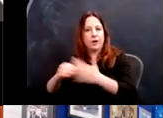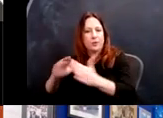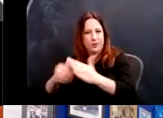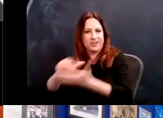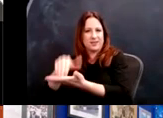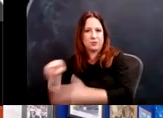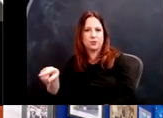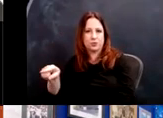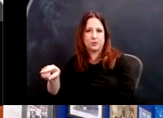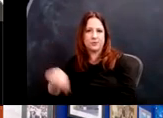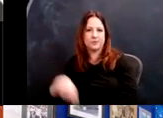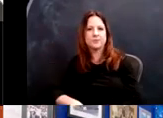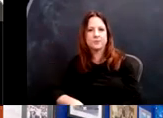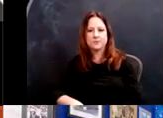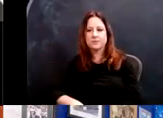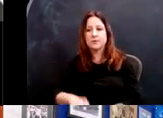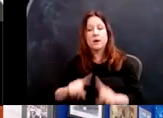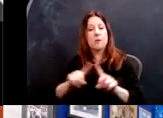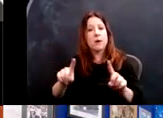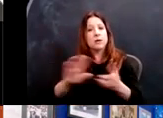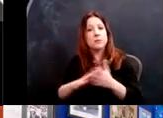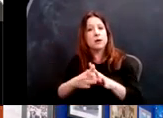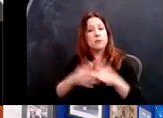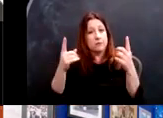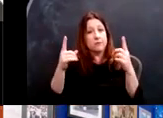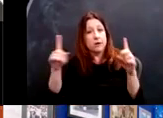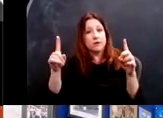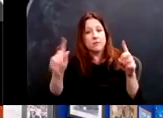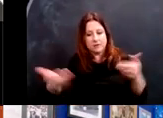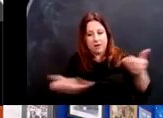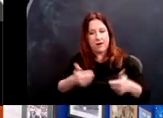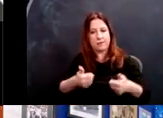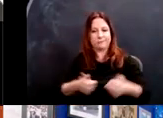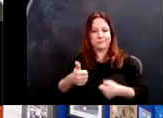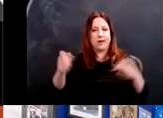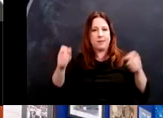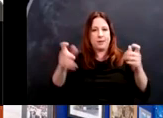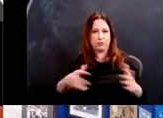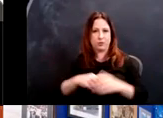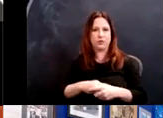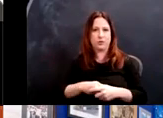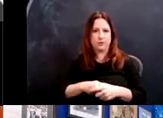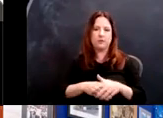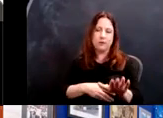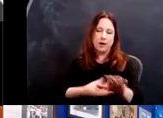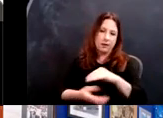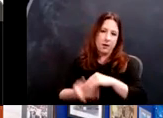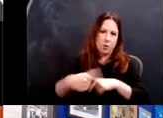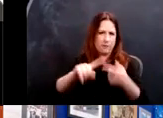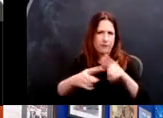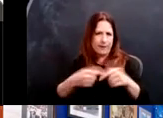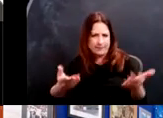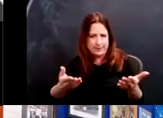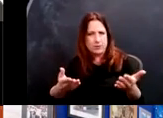effectively, we have to have administration. And just frankly, because we're all friends here, I've seen